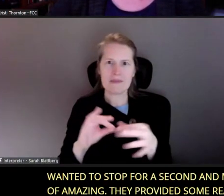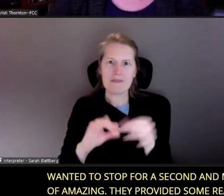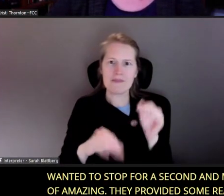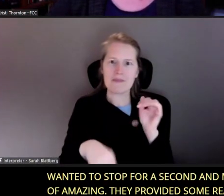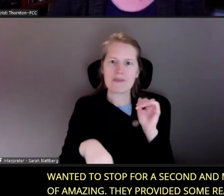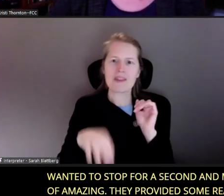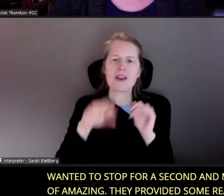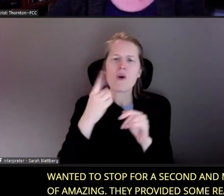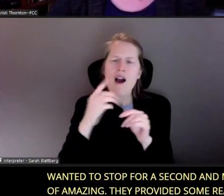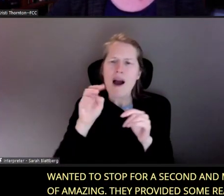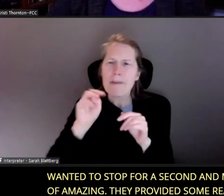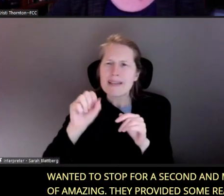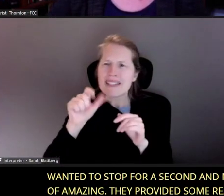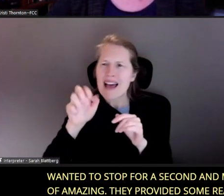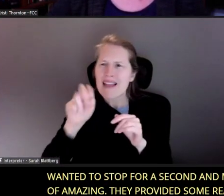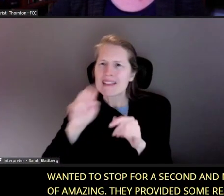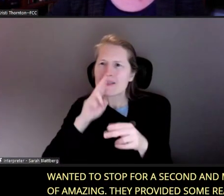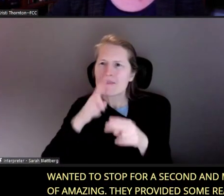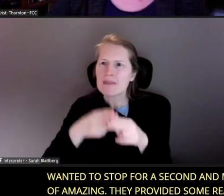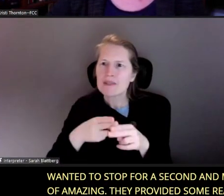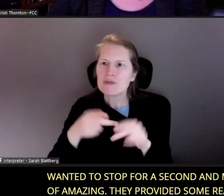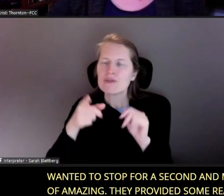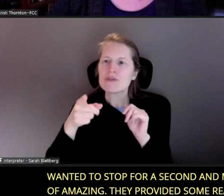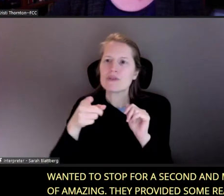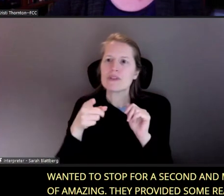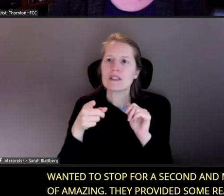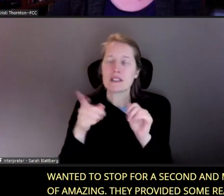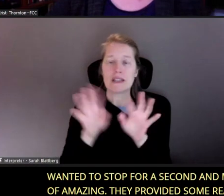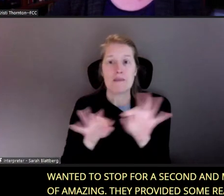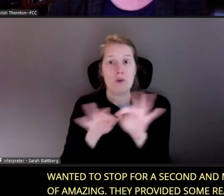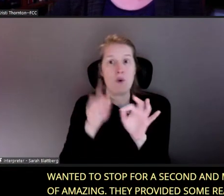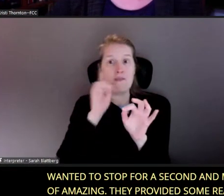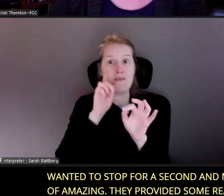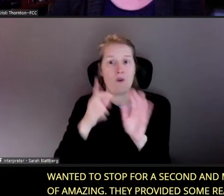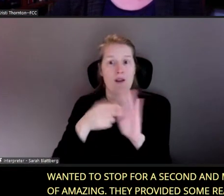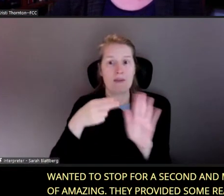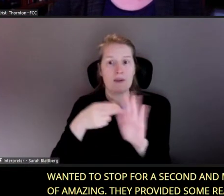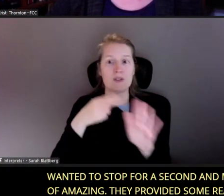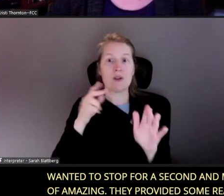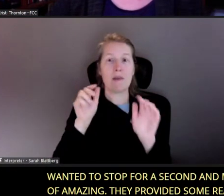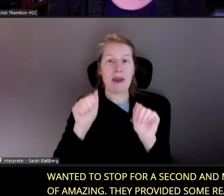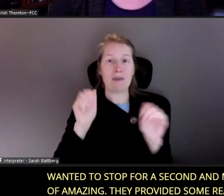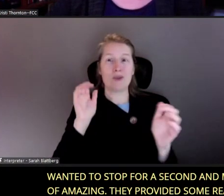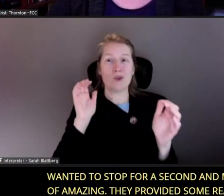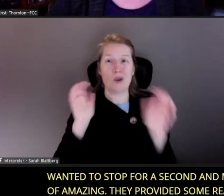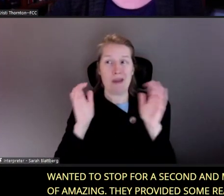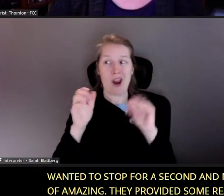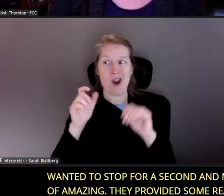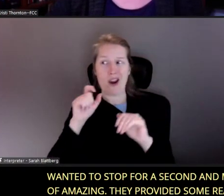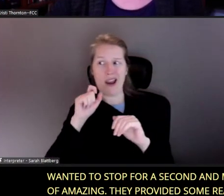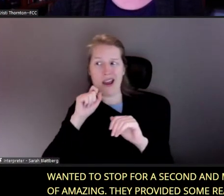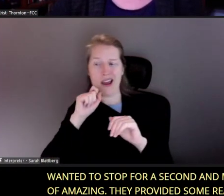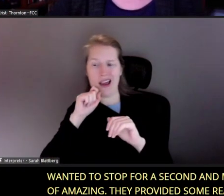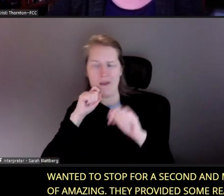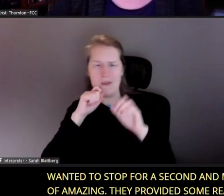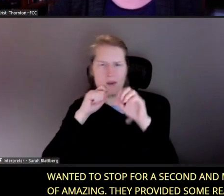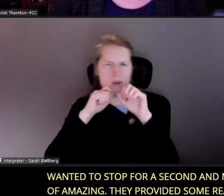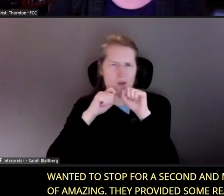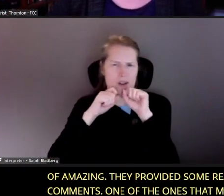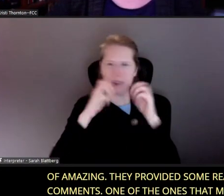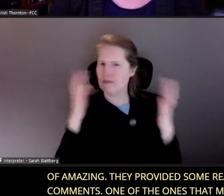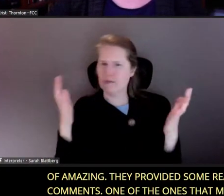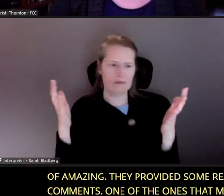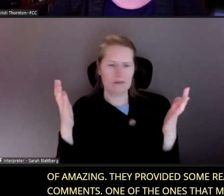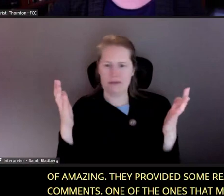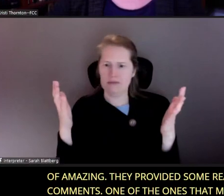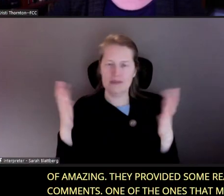Ms. Allison talked about was that idea of, and this is important for labels, to be able to compare apples to oranges. Yeah. So for example, to always have things